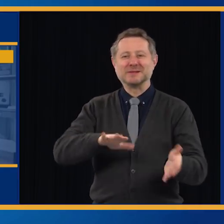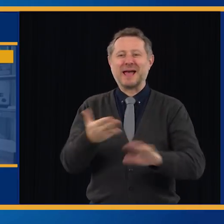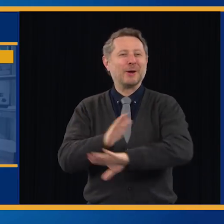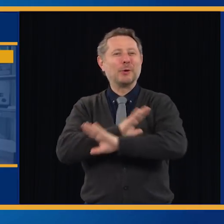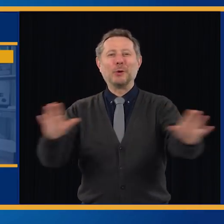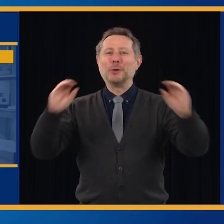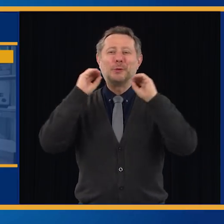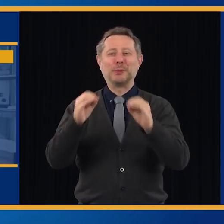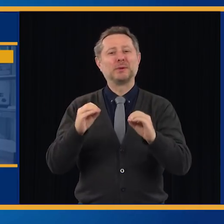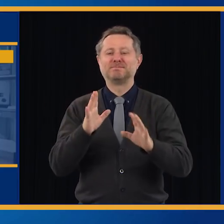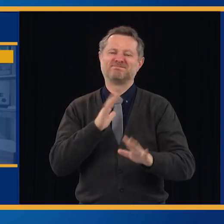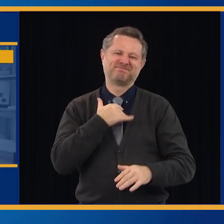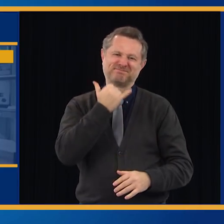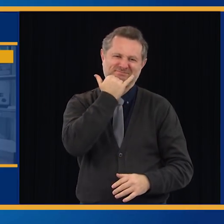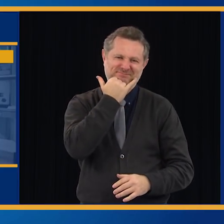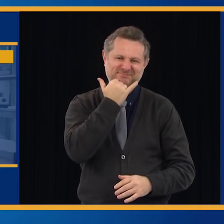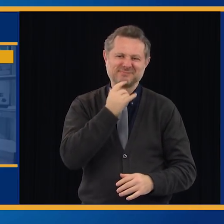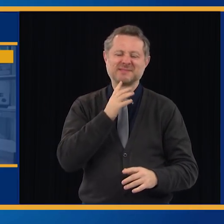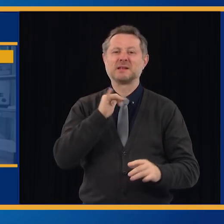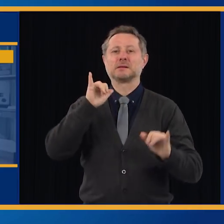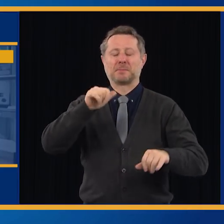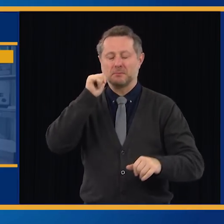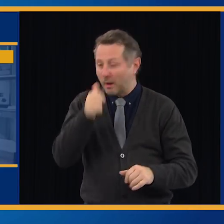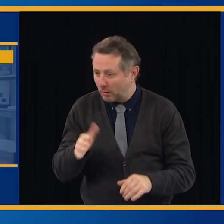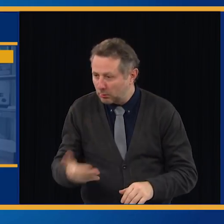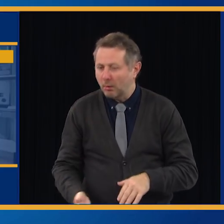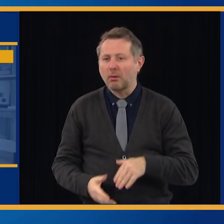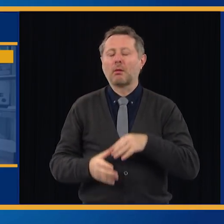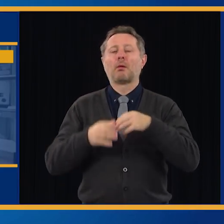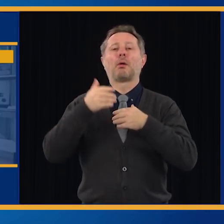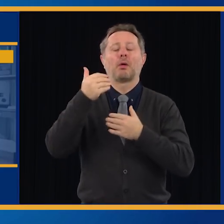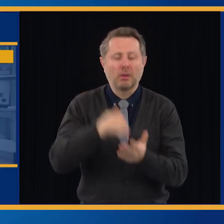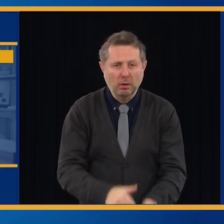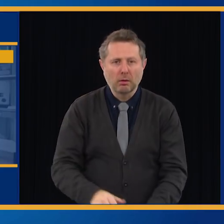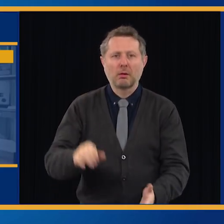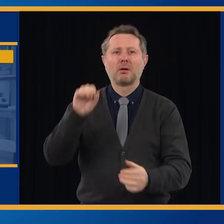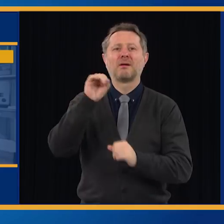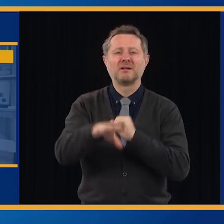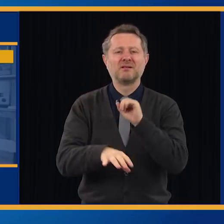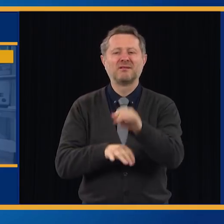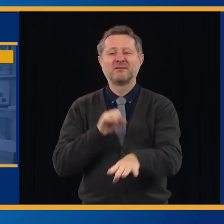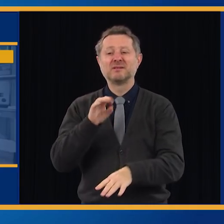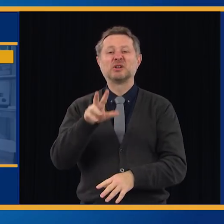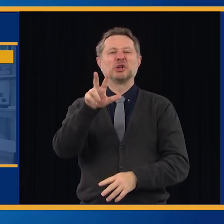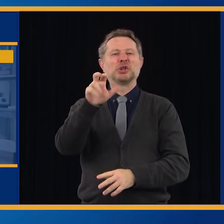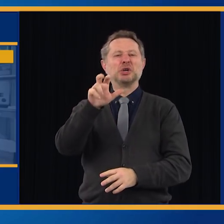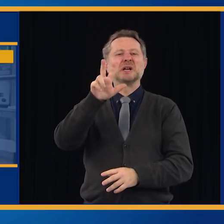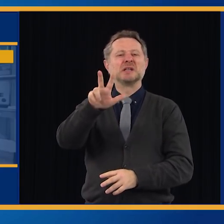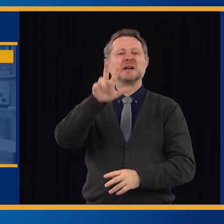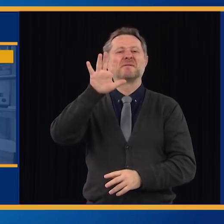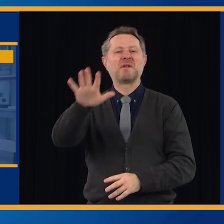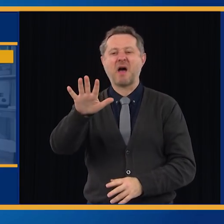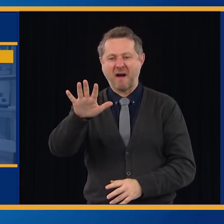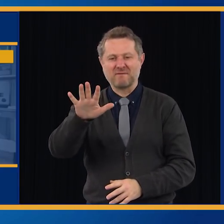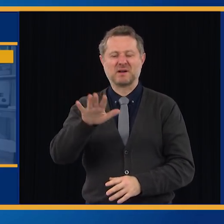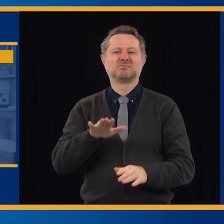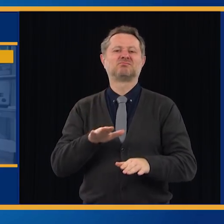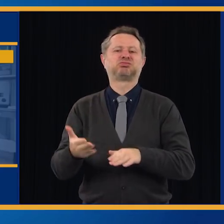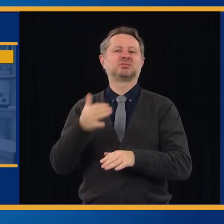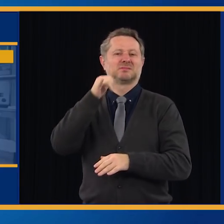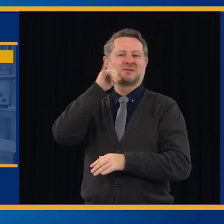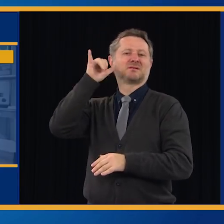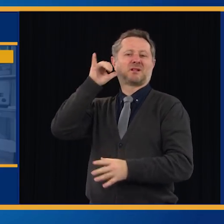335 people passed away yesterday from this virus in this state. That's 335